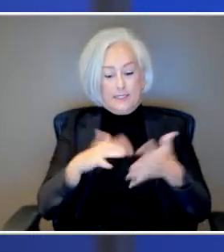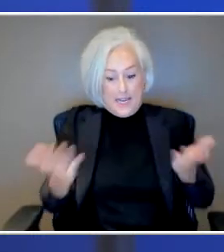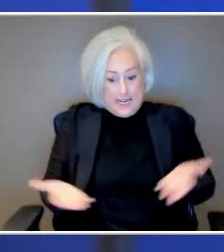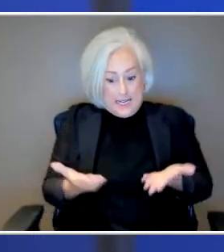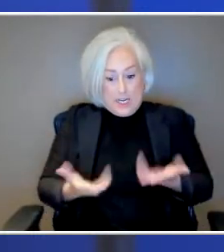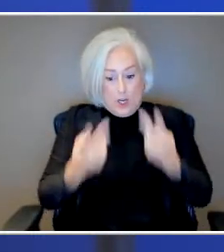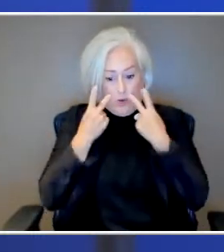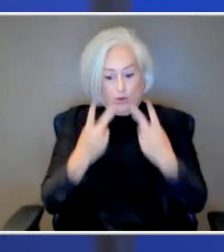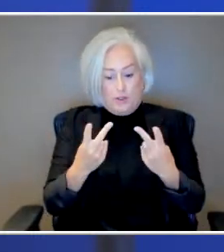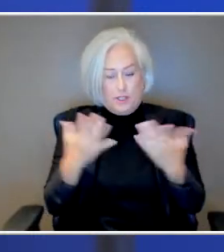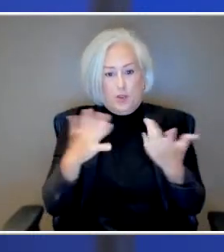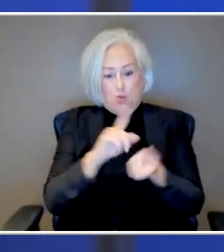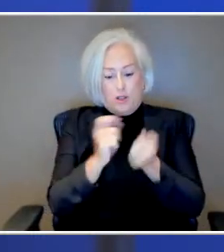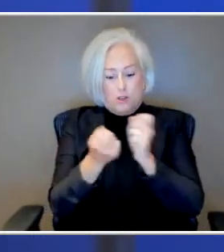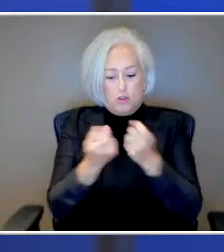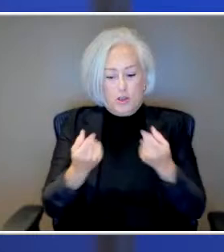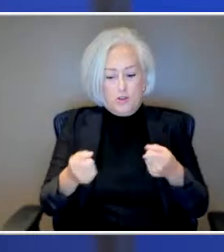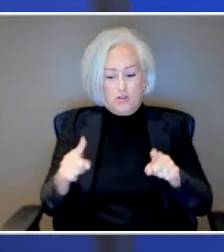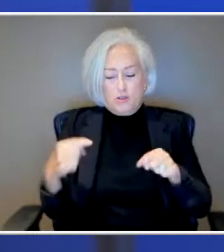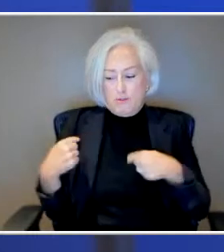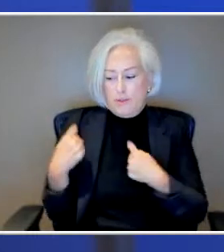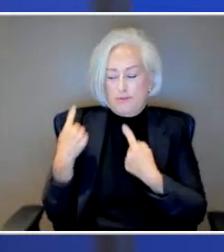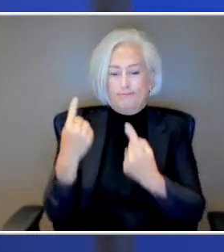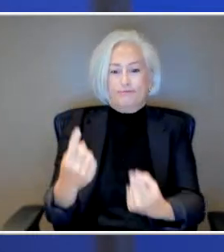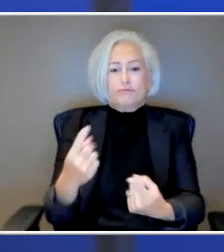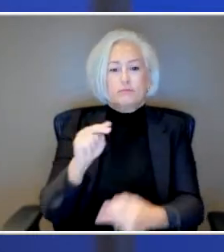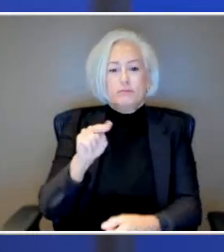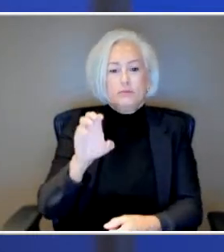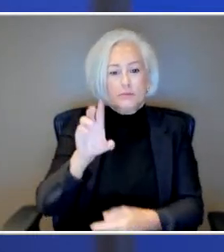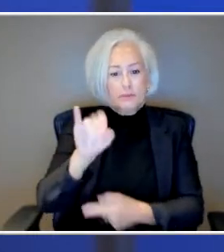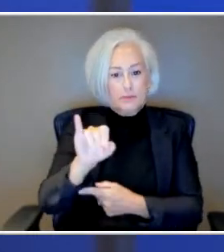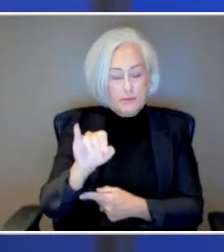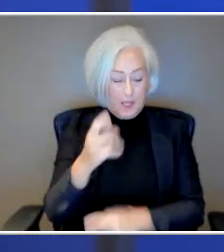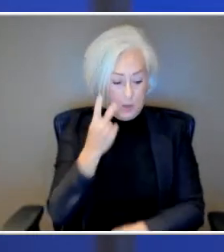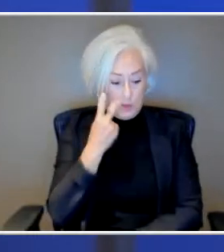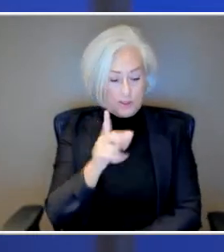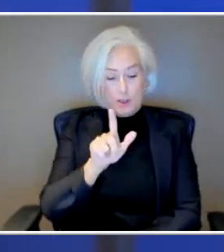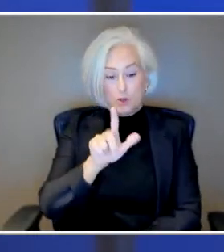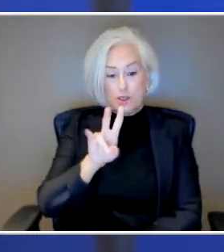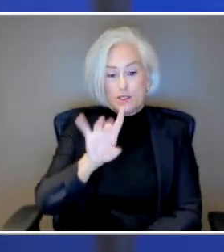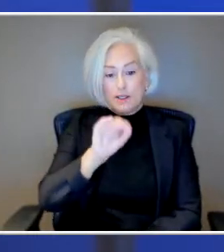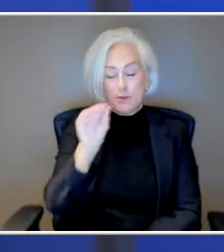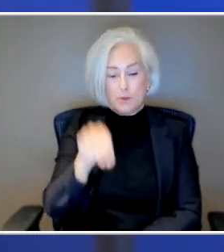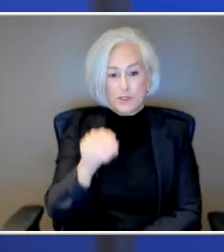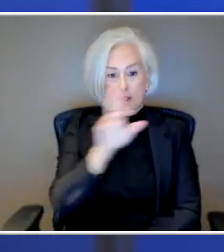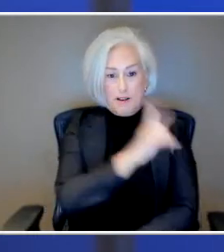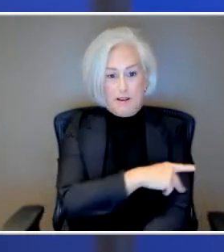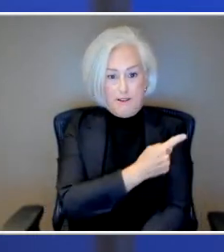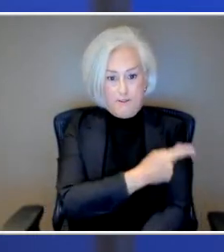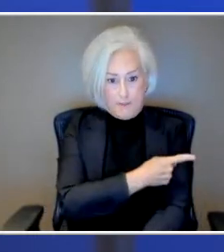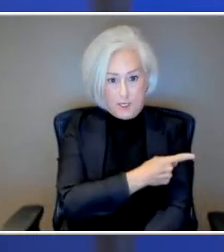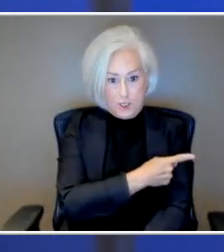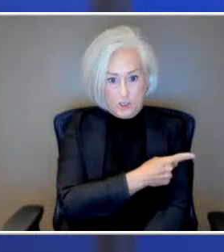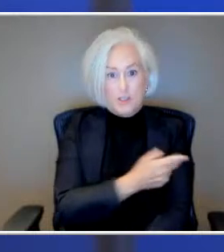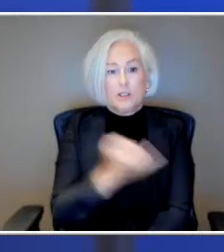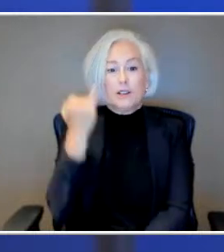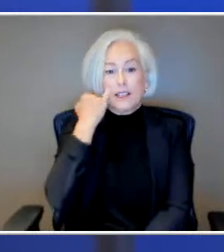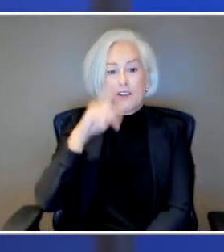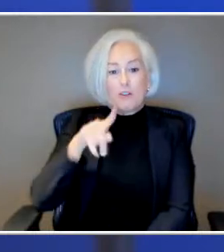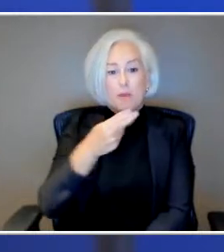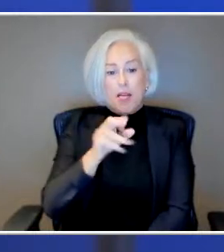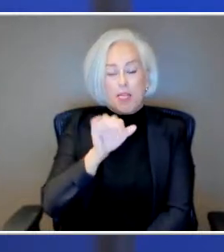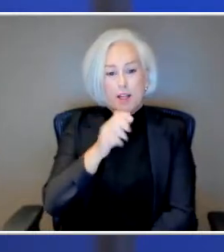changes have been. We saw that 27% of patients, when our pathologist reviewed their pathology, had a change